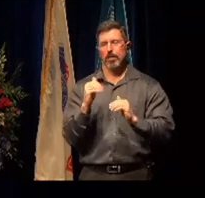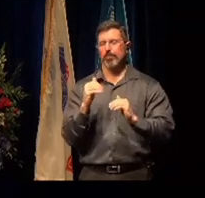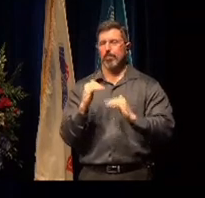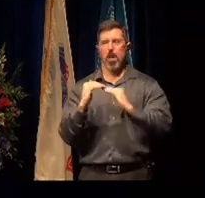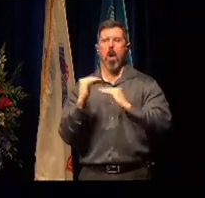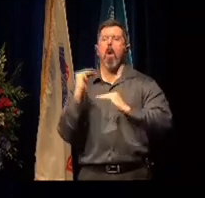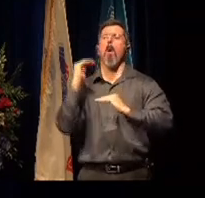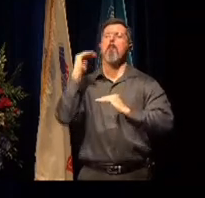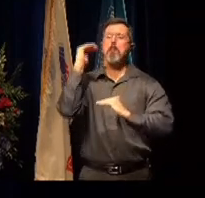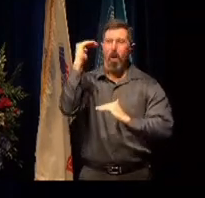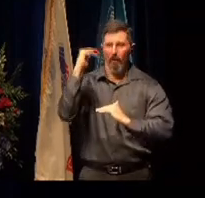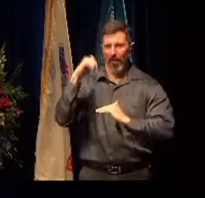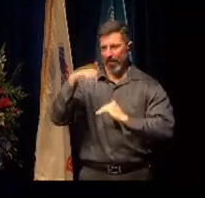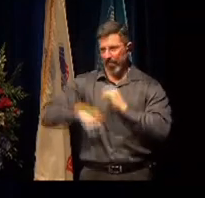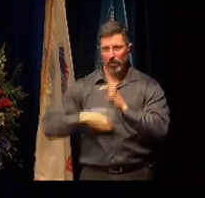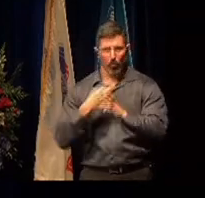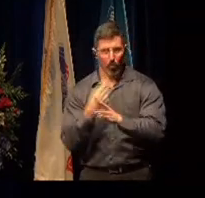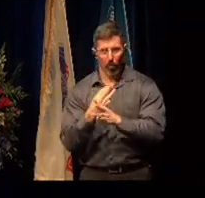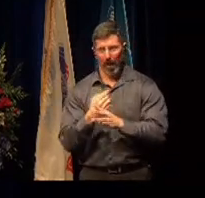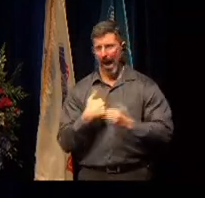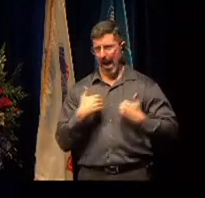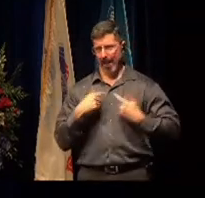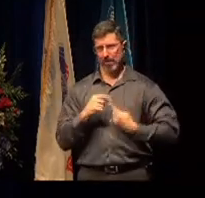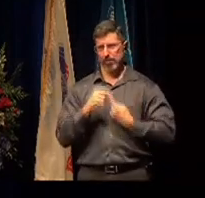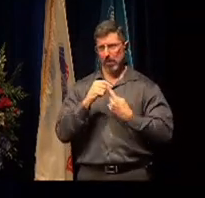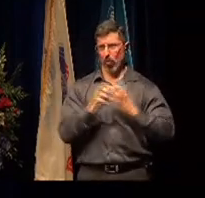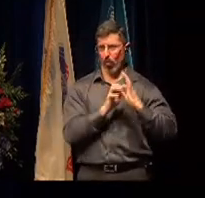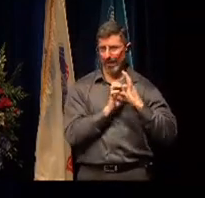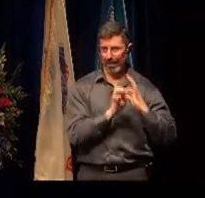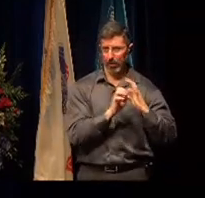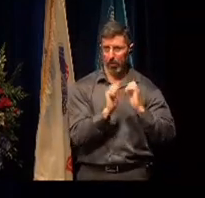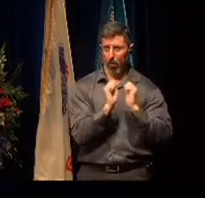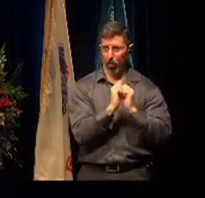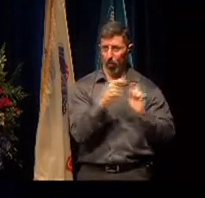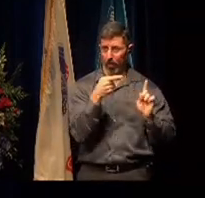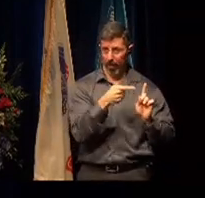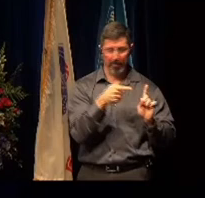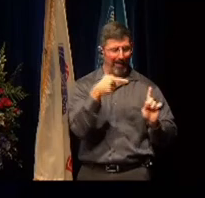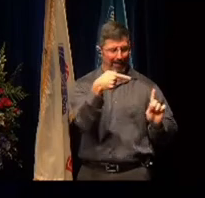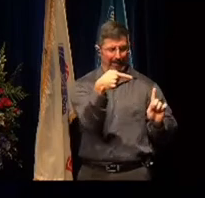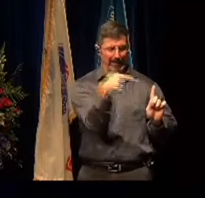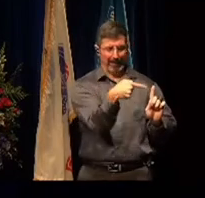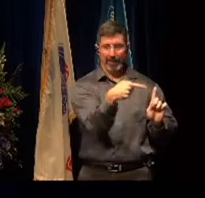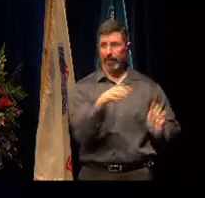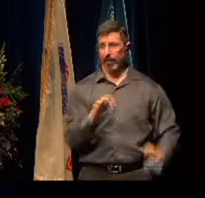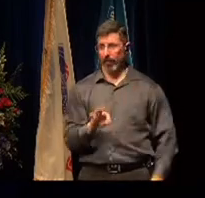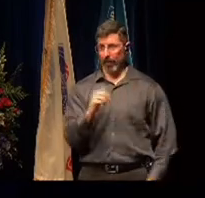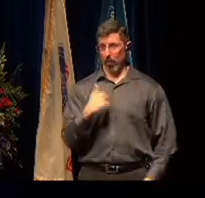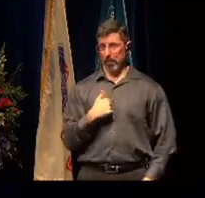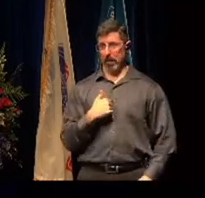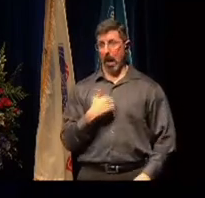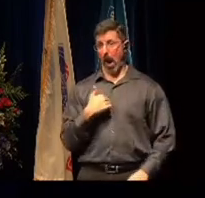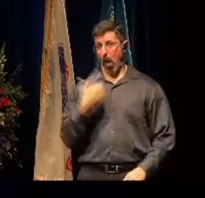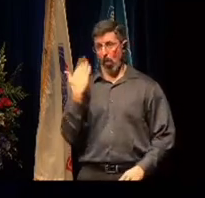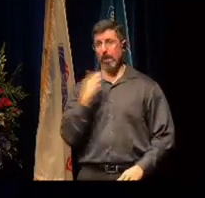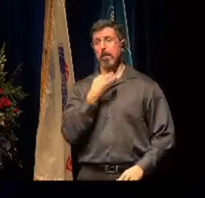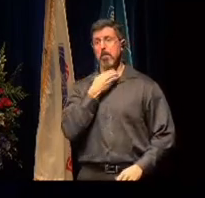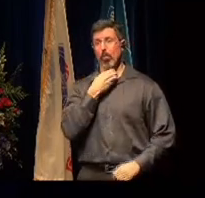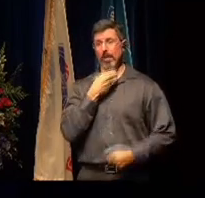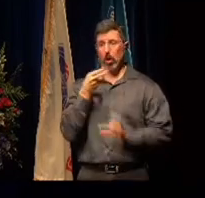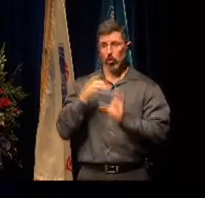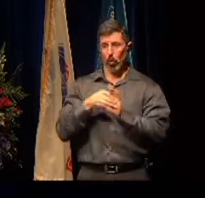unique relationship with Gary. He actually found me. I served as a Marine who joined shortly after